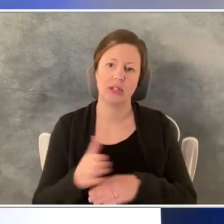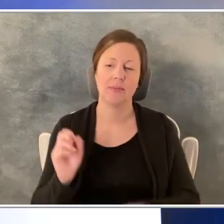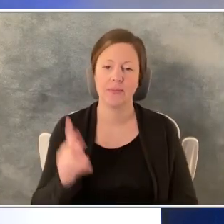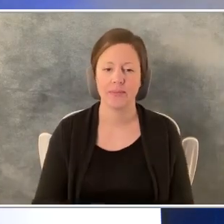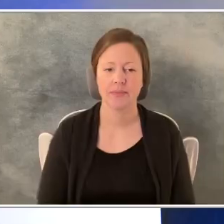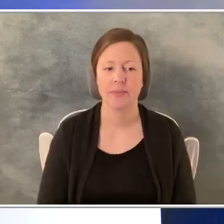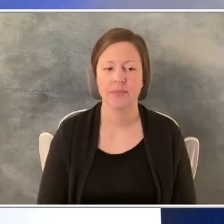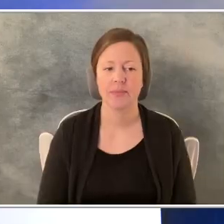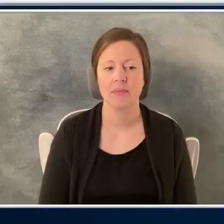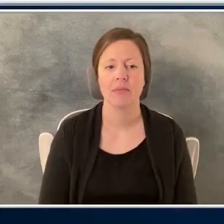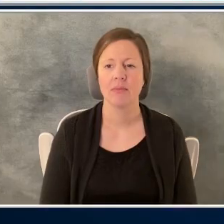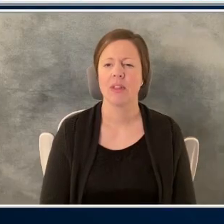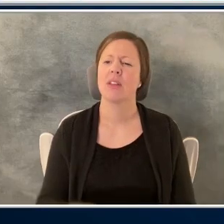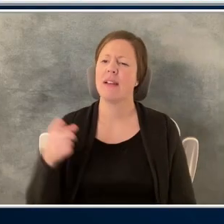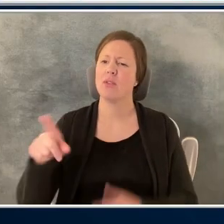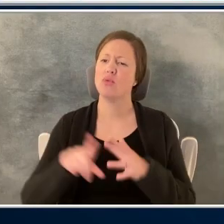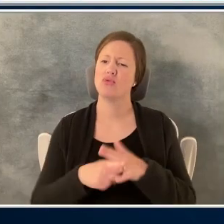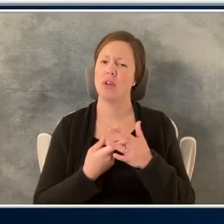group, Chris?